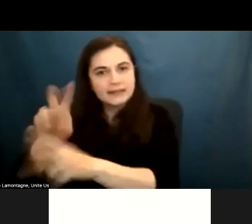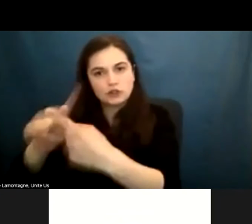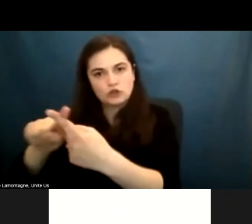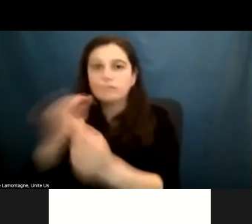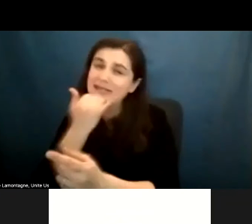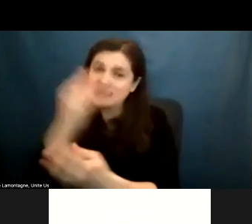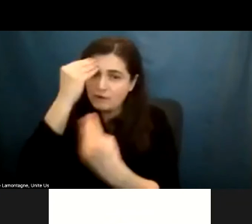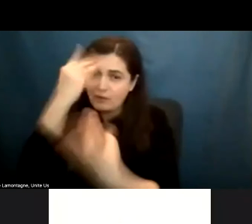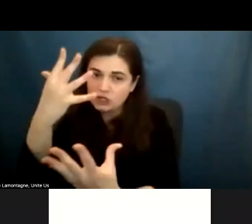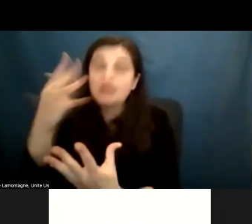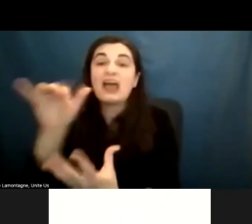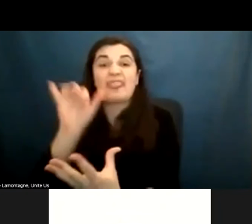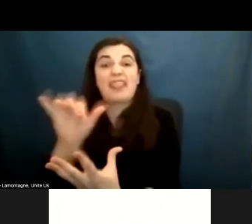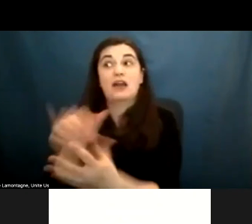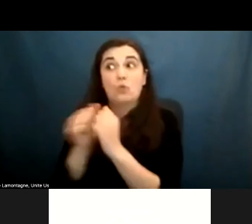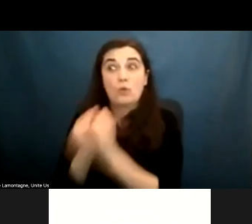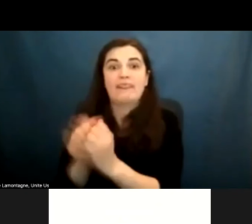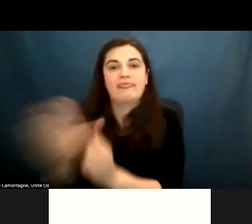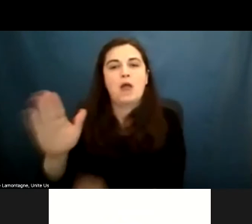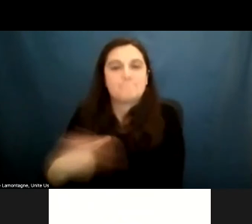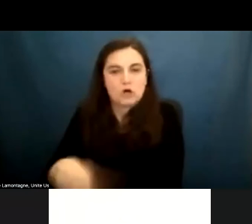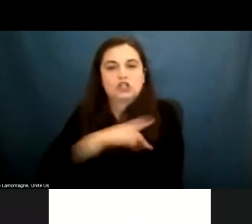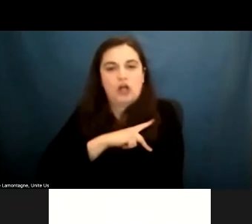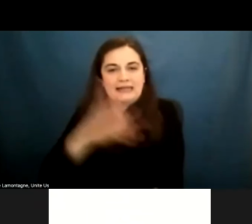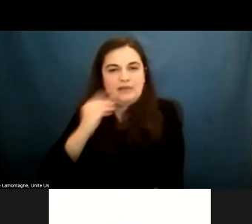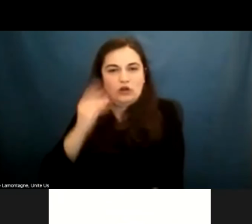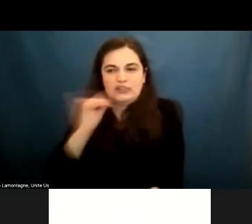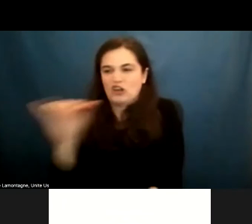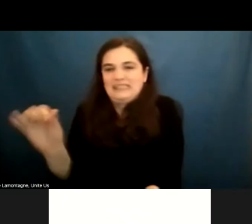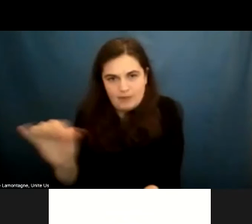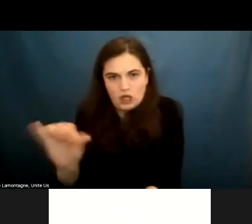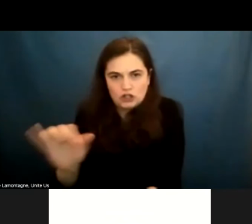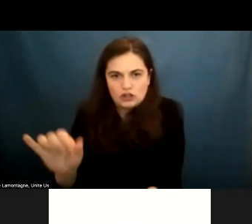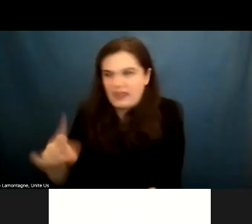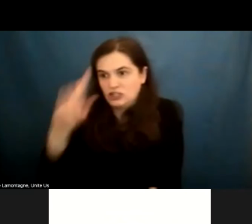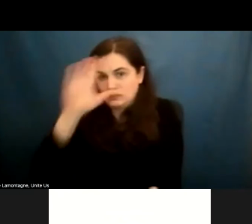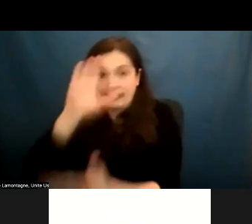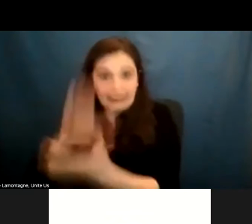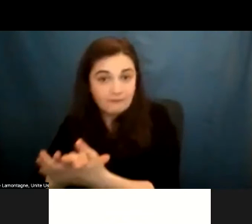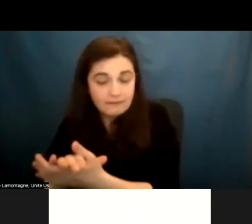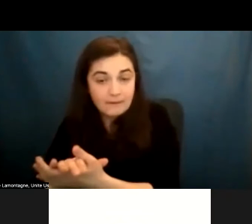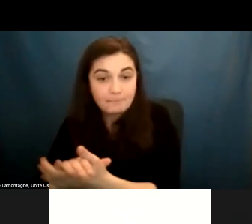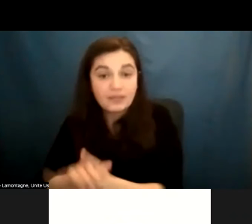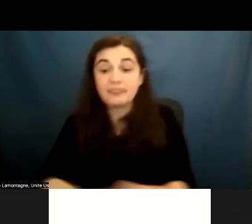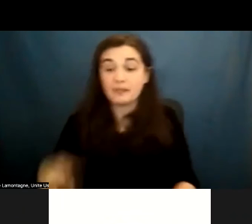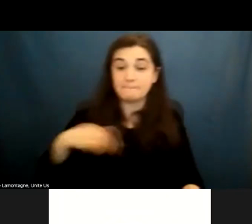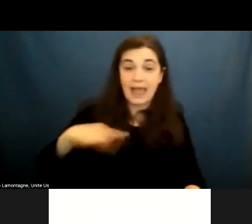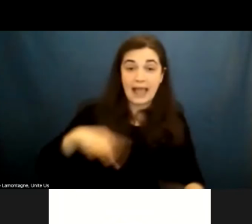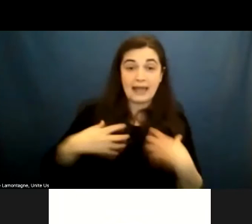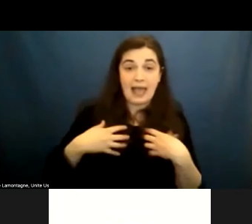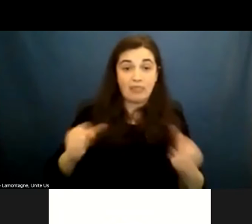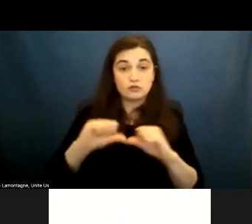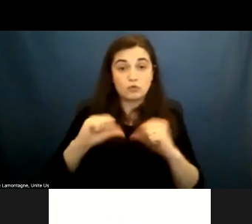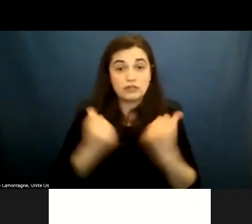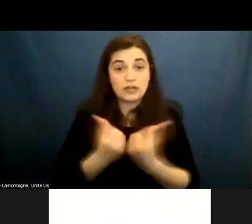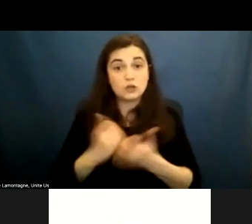and that's combined with a personal experience that they've had. And at Maine Public Health Association, we've co-hosted with